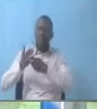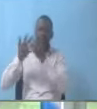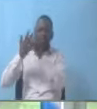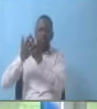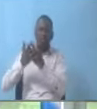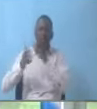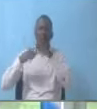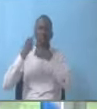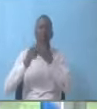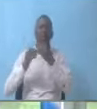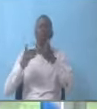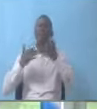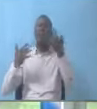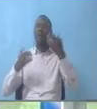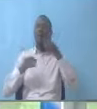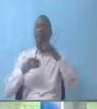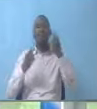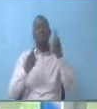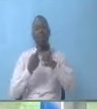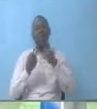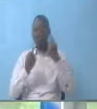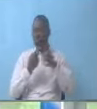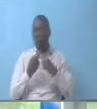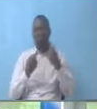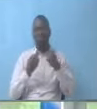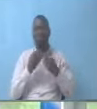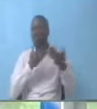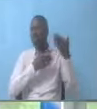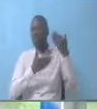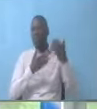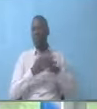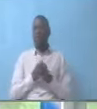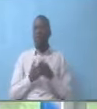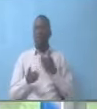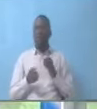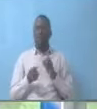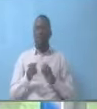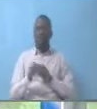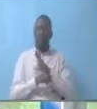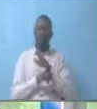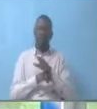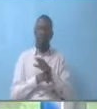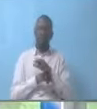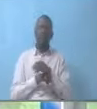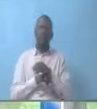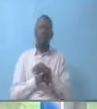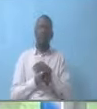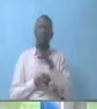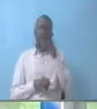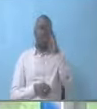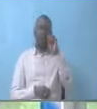And now they pass a decree giving it retroactive effect